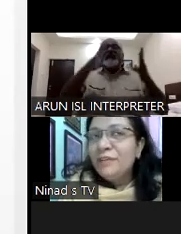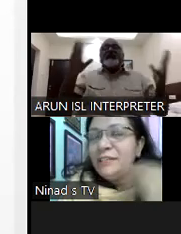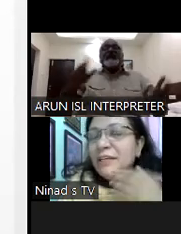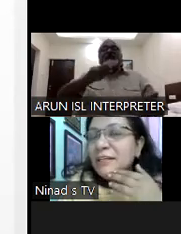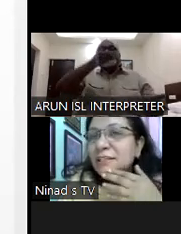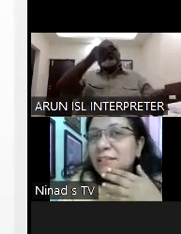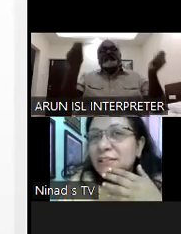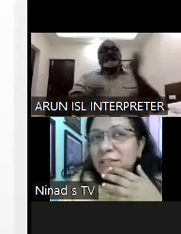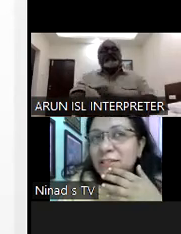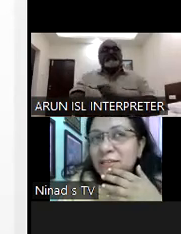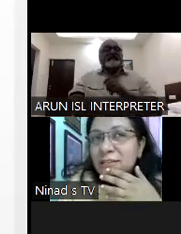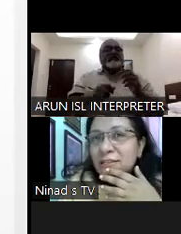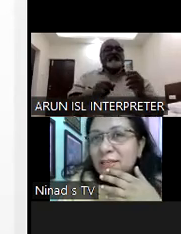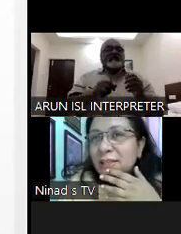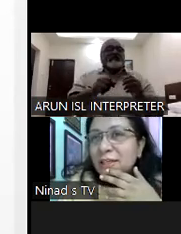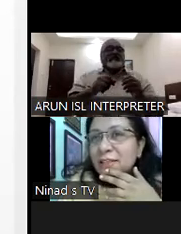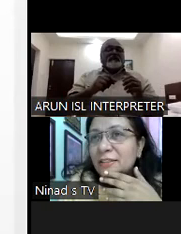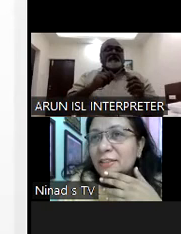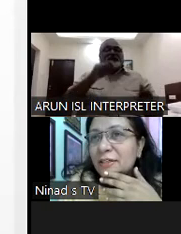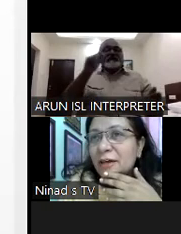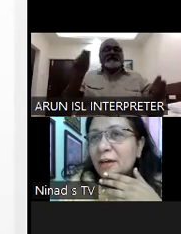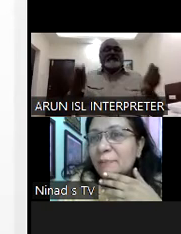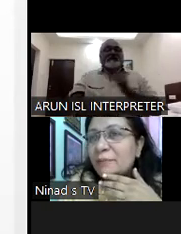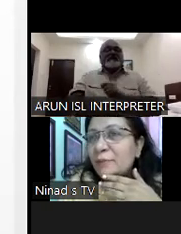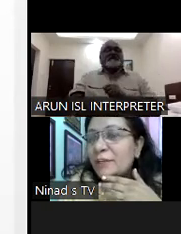of 1996, that